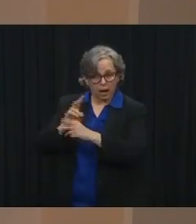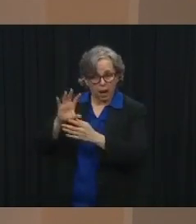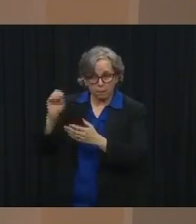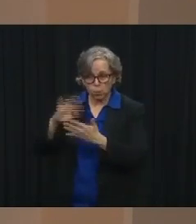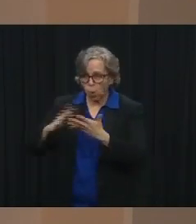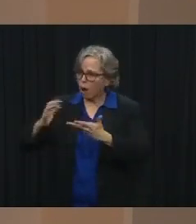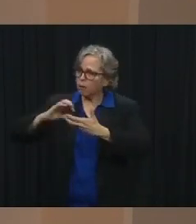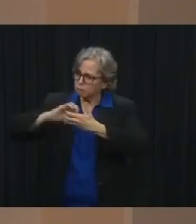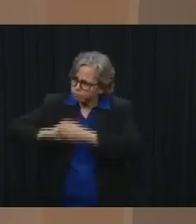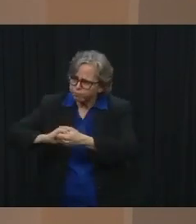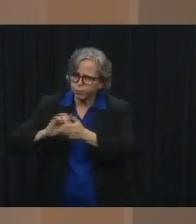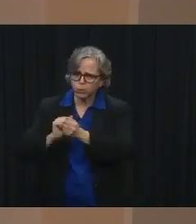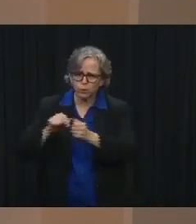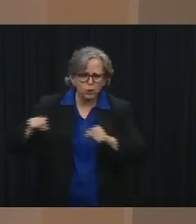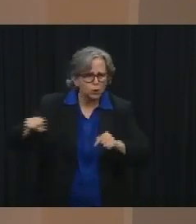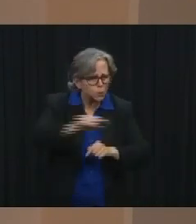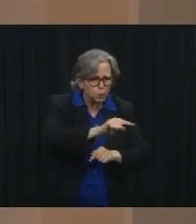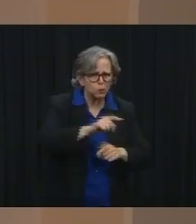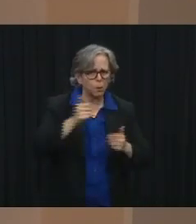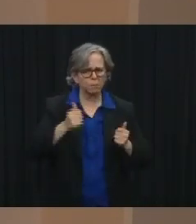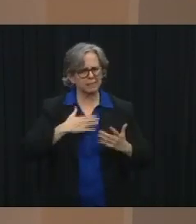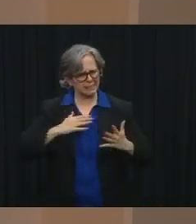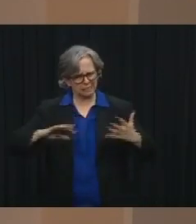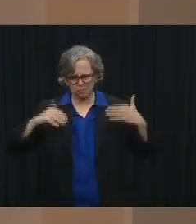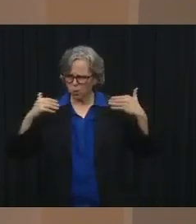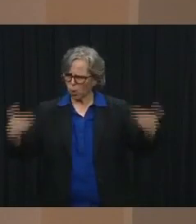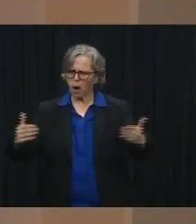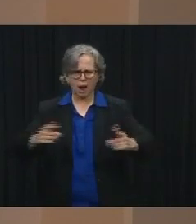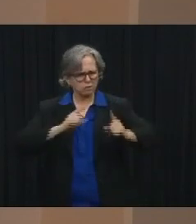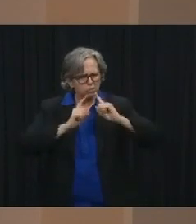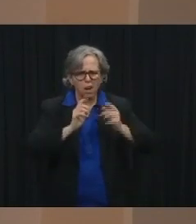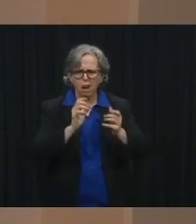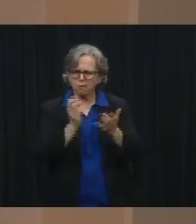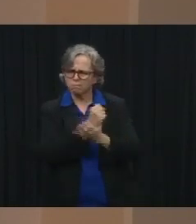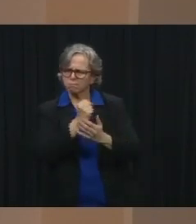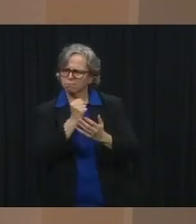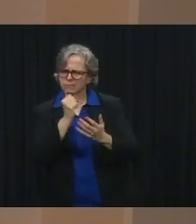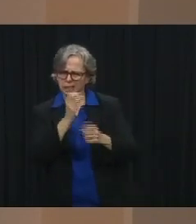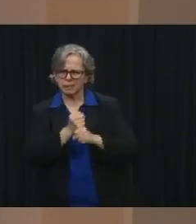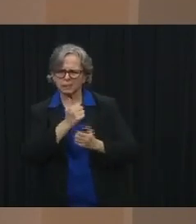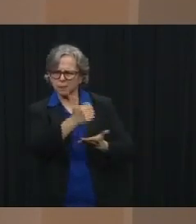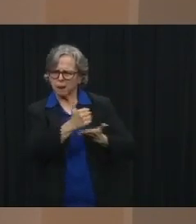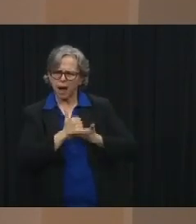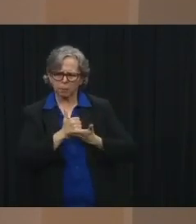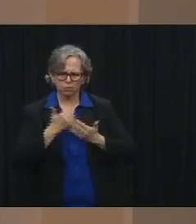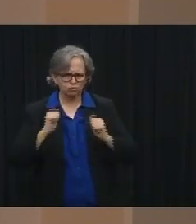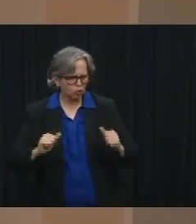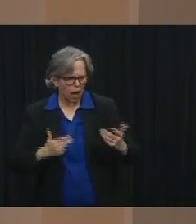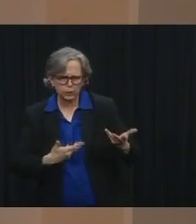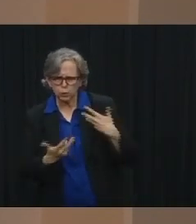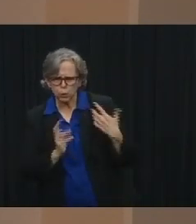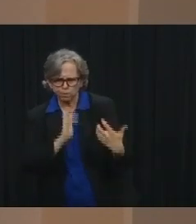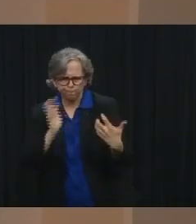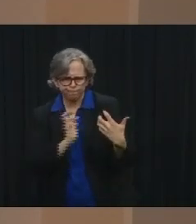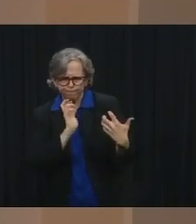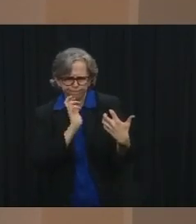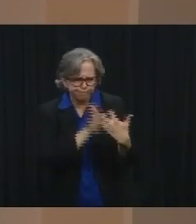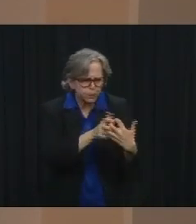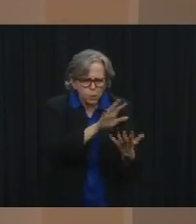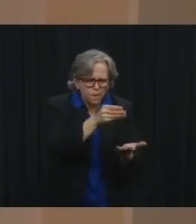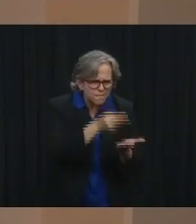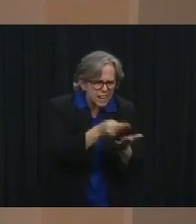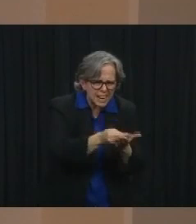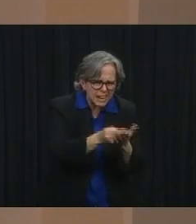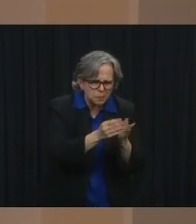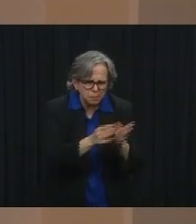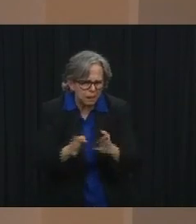they have. Talk with them to help align your finances and their terms